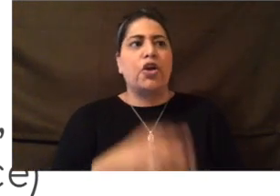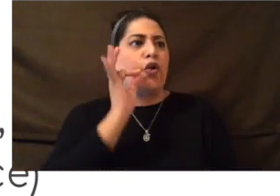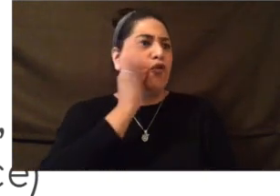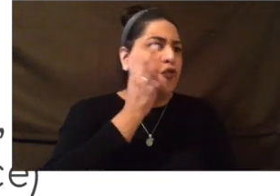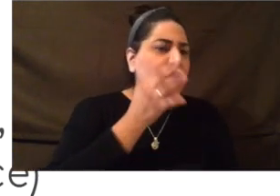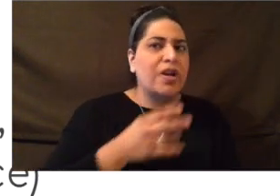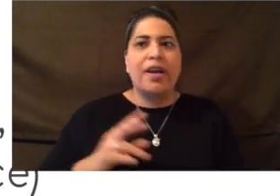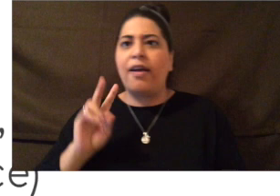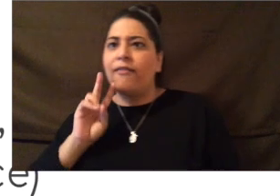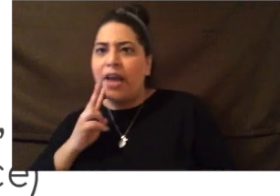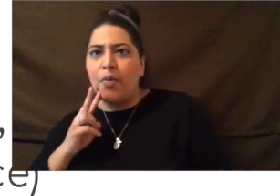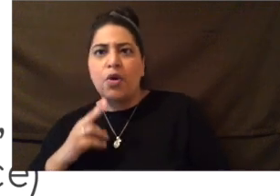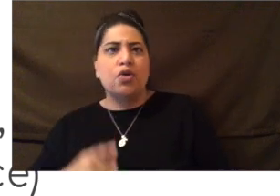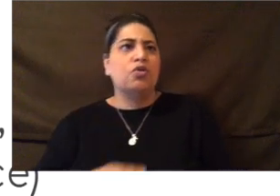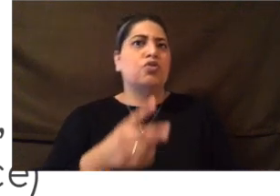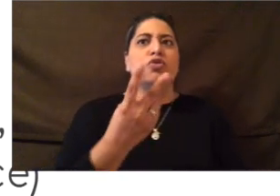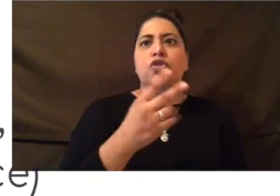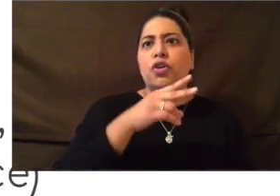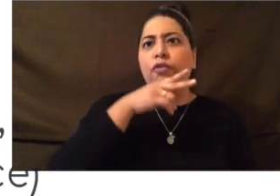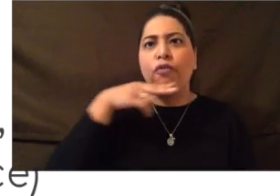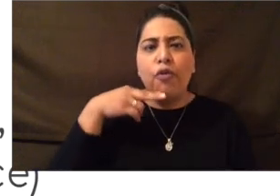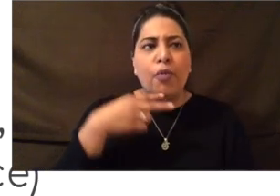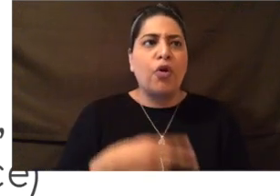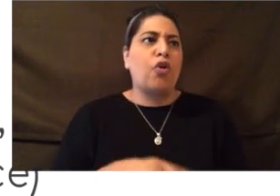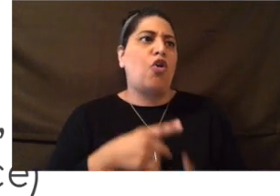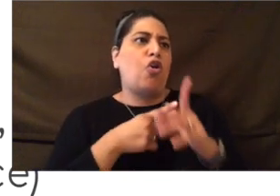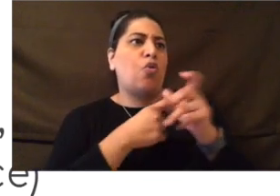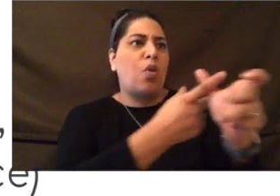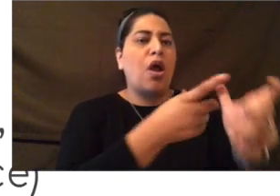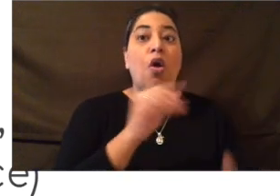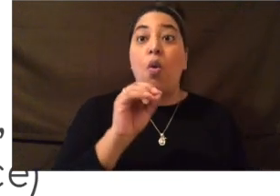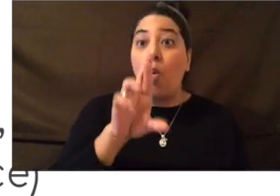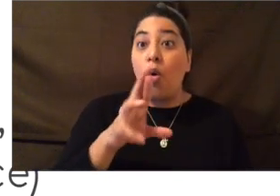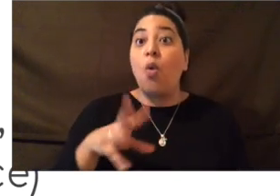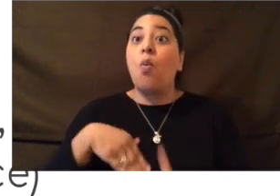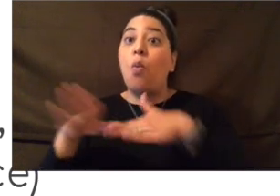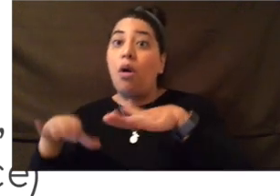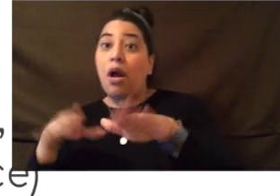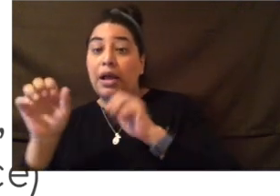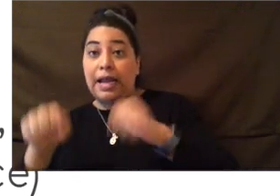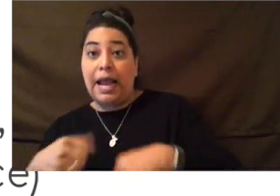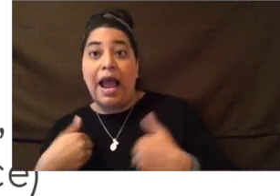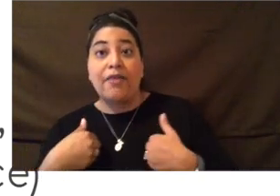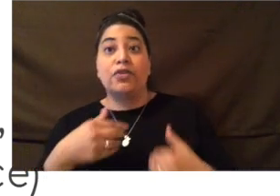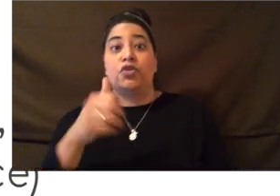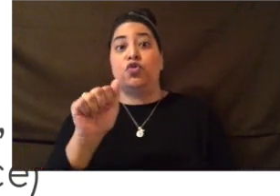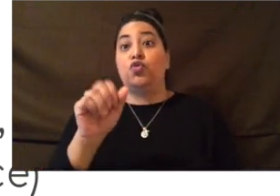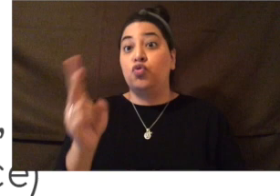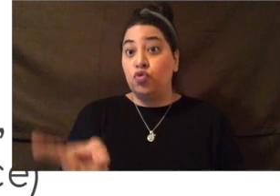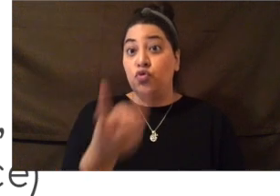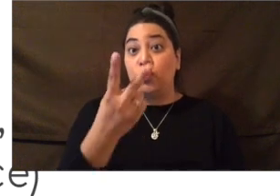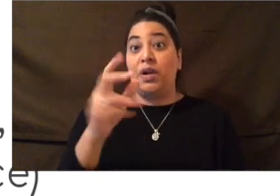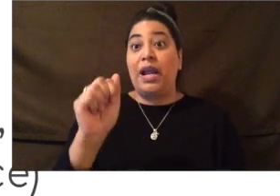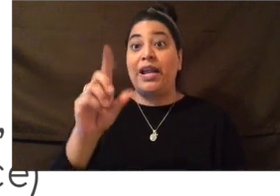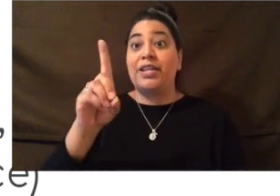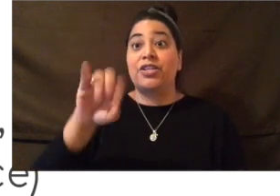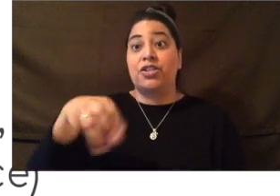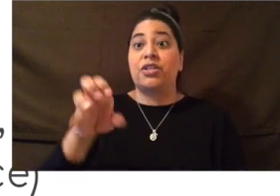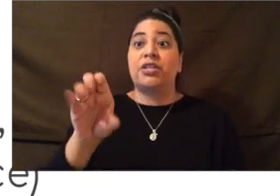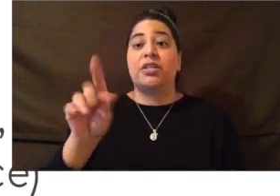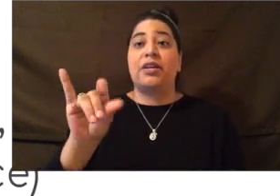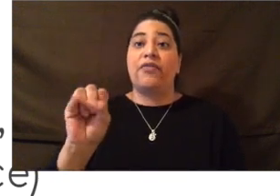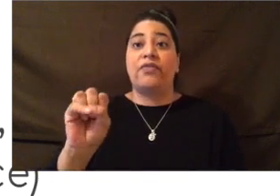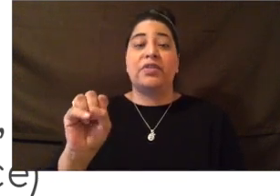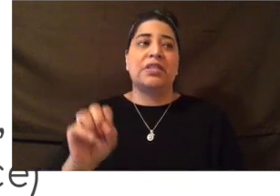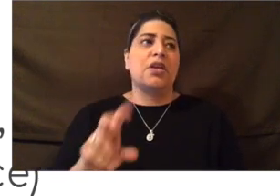2 nouns, fruits and vegetables. We could have 2 verbs, run or walk. You could have 2 adjectives.